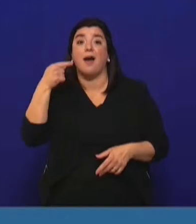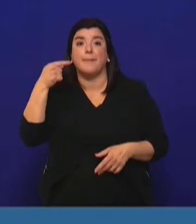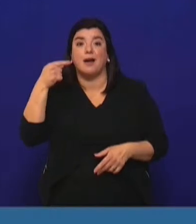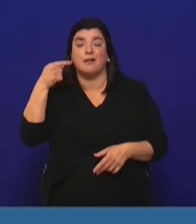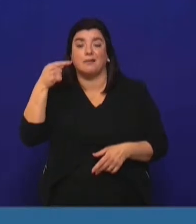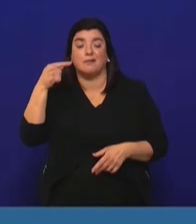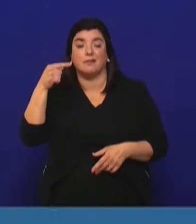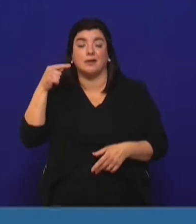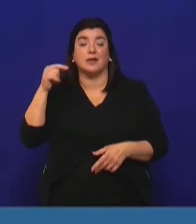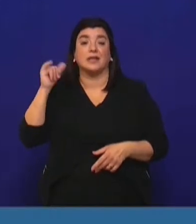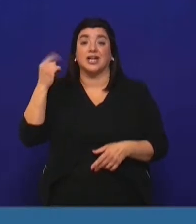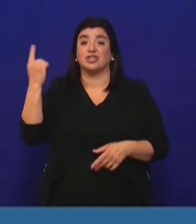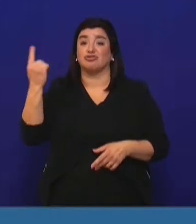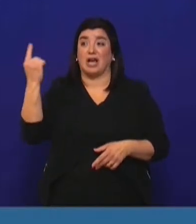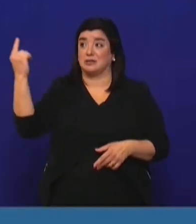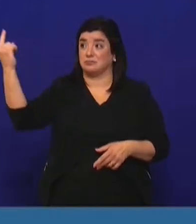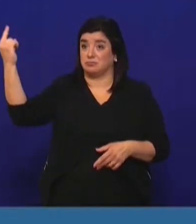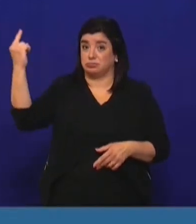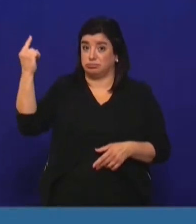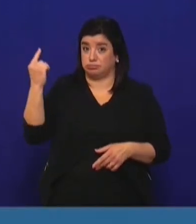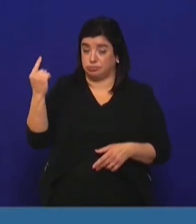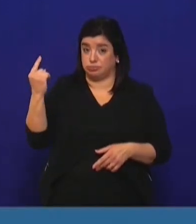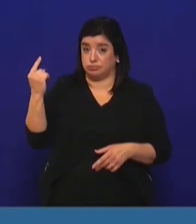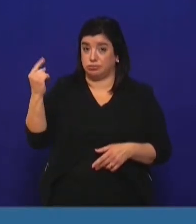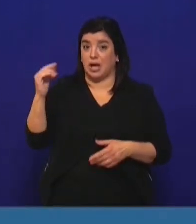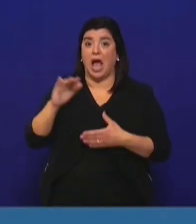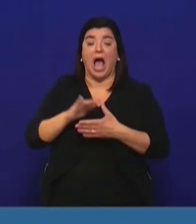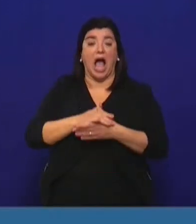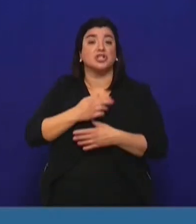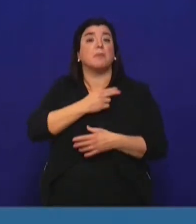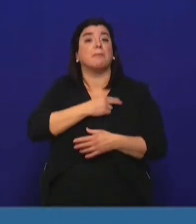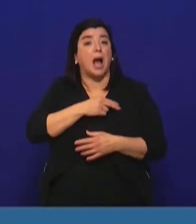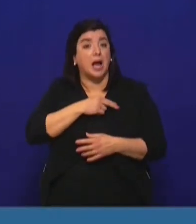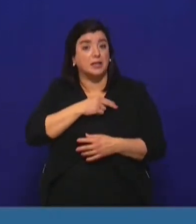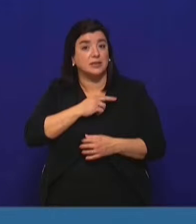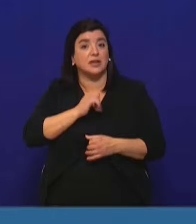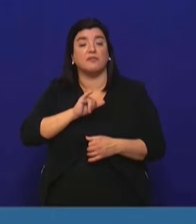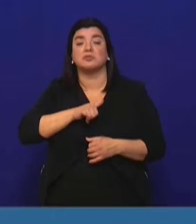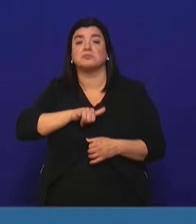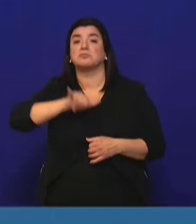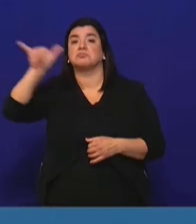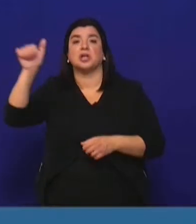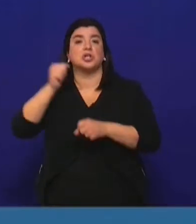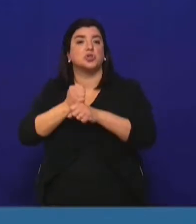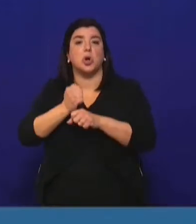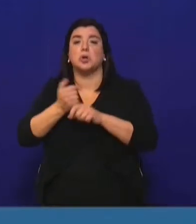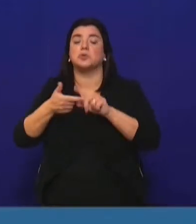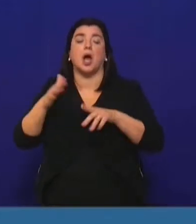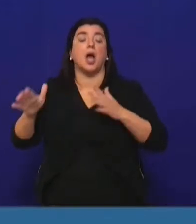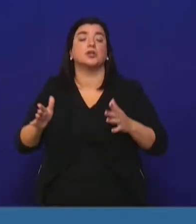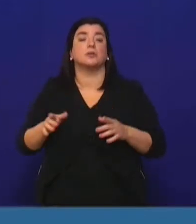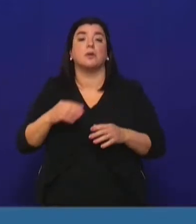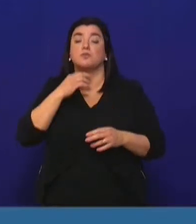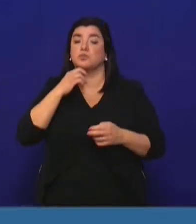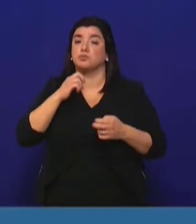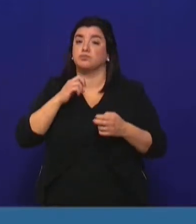anke jekk xi ħadd ħajjiġi minn barra li huwa Malti jew inkella għandu residenza Maltija, dan meta